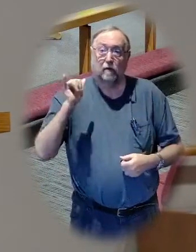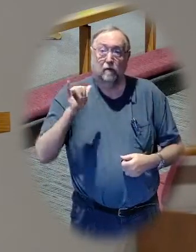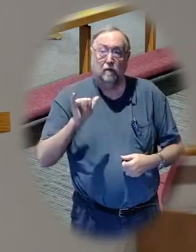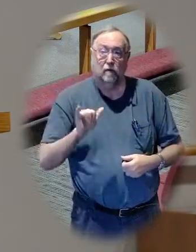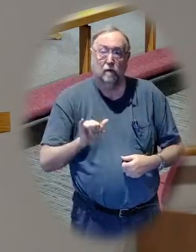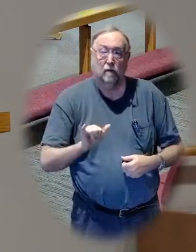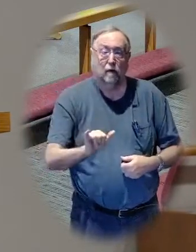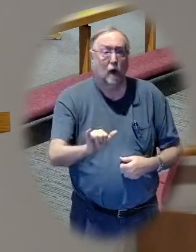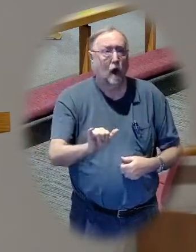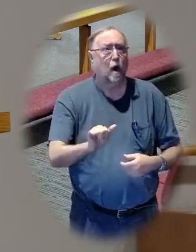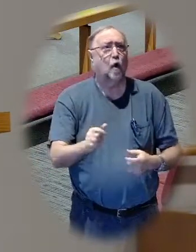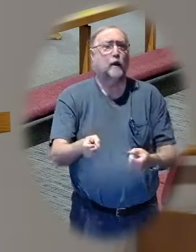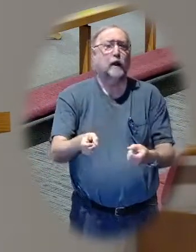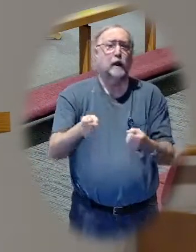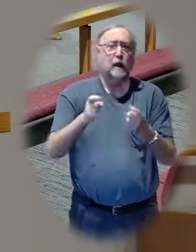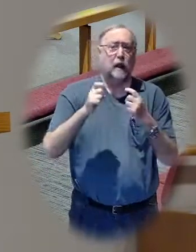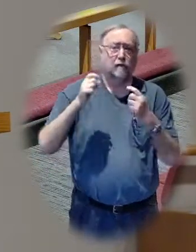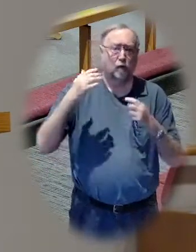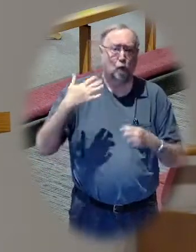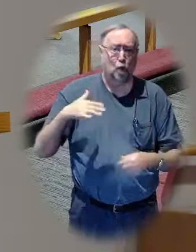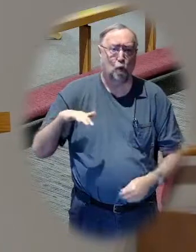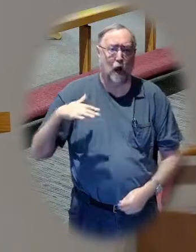Oh, what a gift, huh?